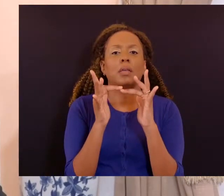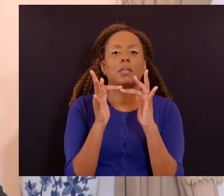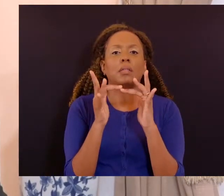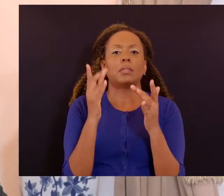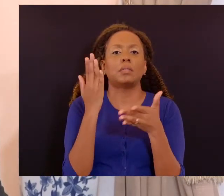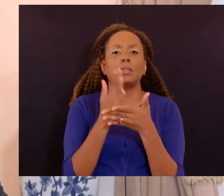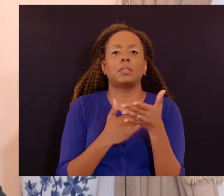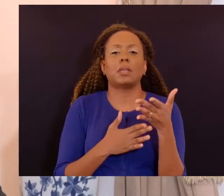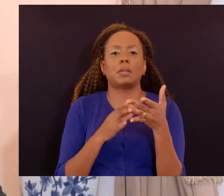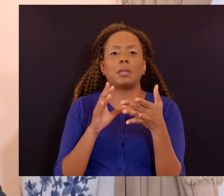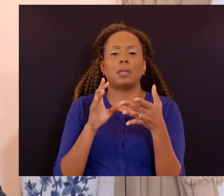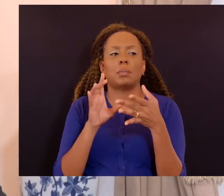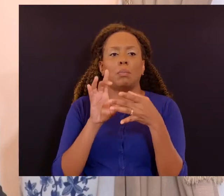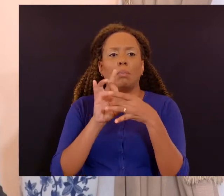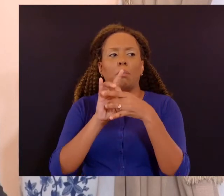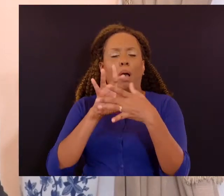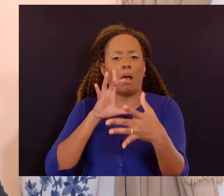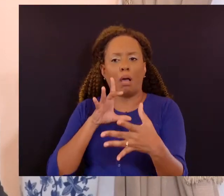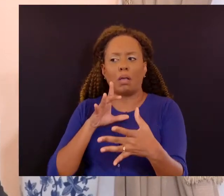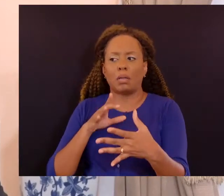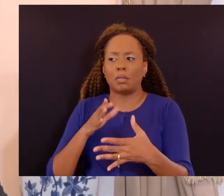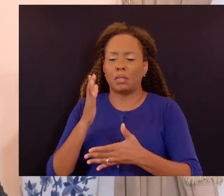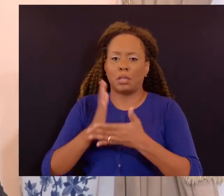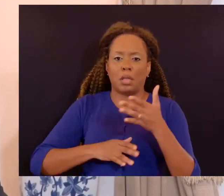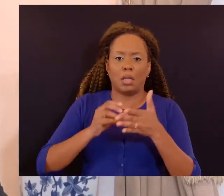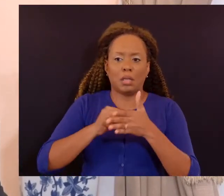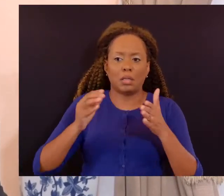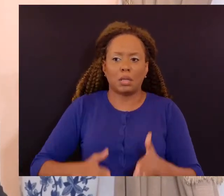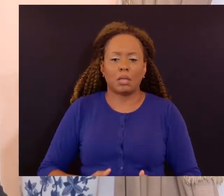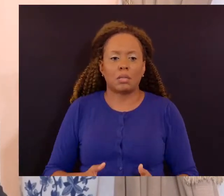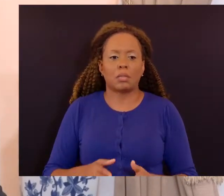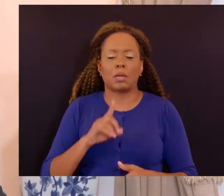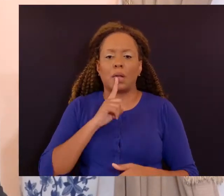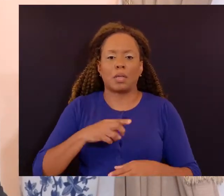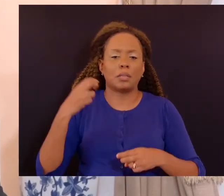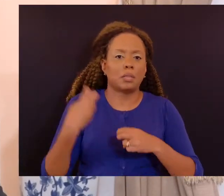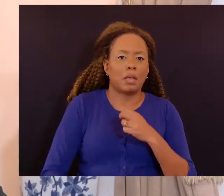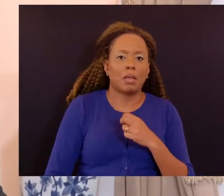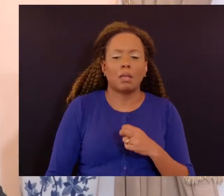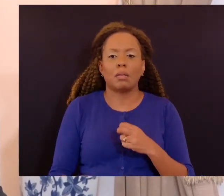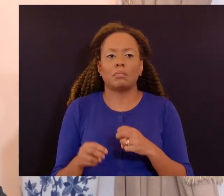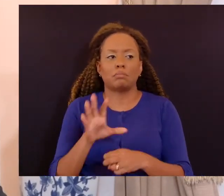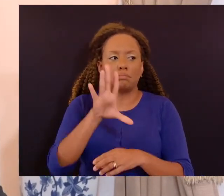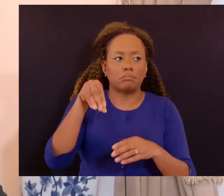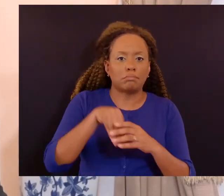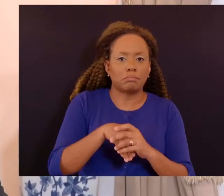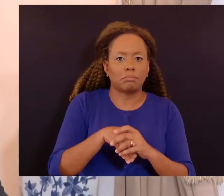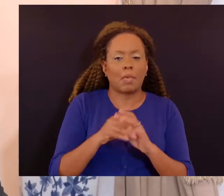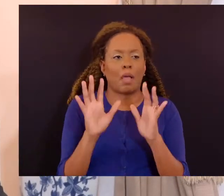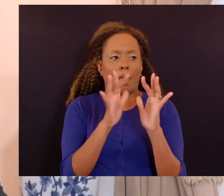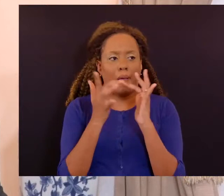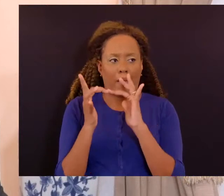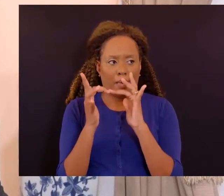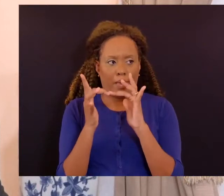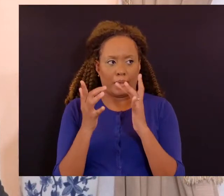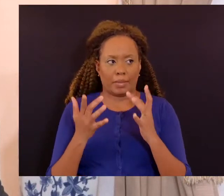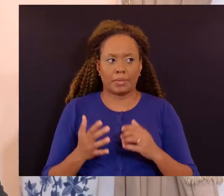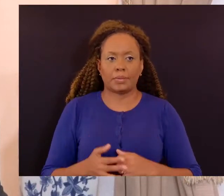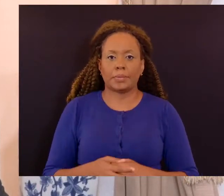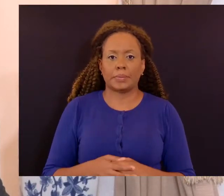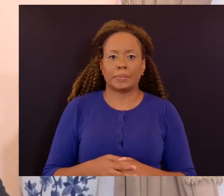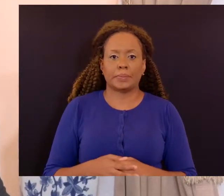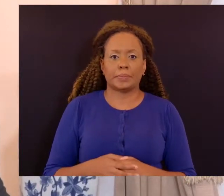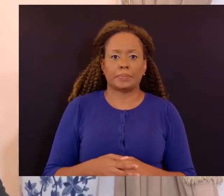were absent for prolonged periods from school. They had difficulty in terms of participating even in the online environment.